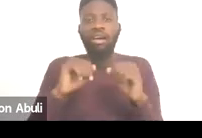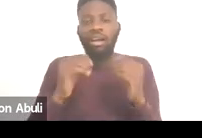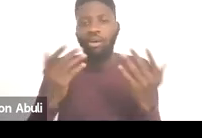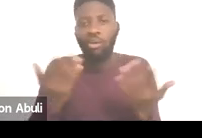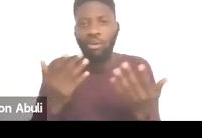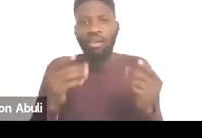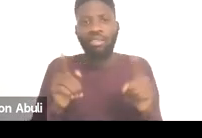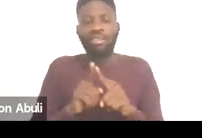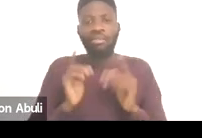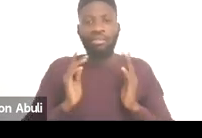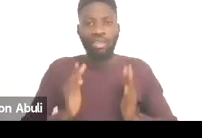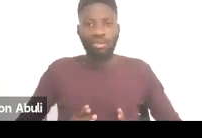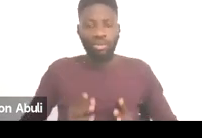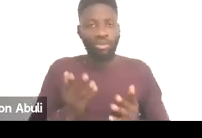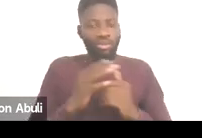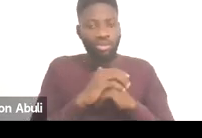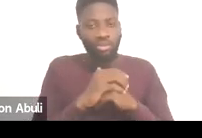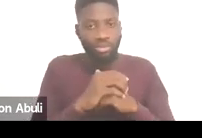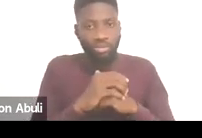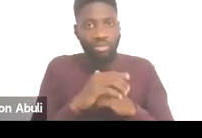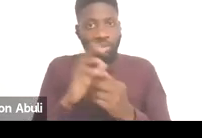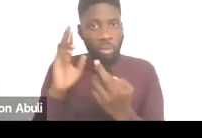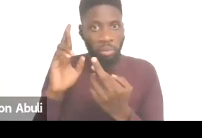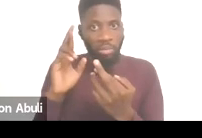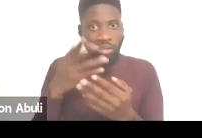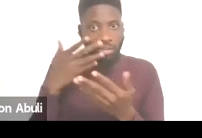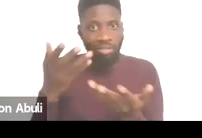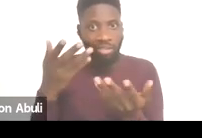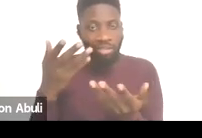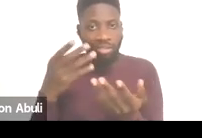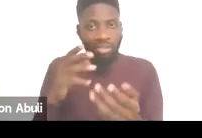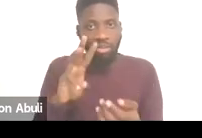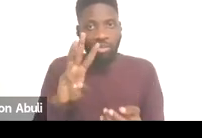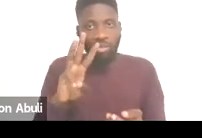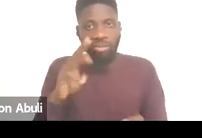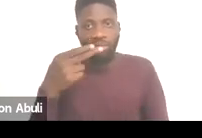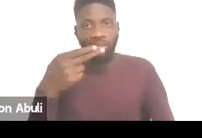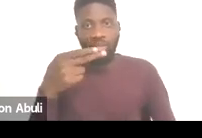person? I hope that answers you, Whitney. Yeah?